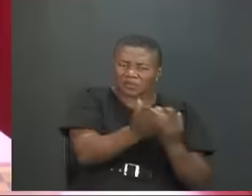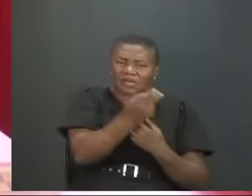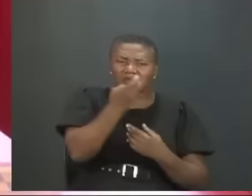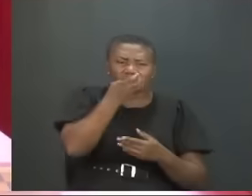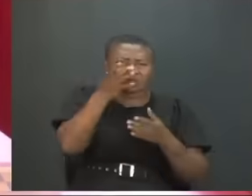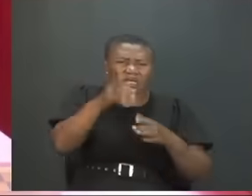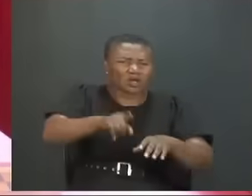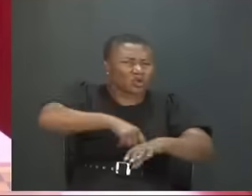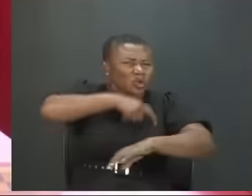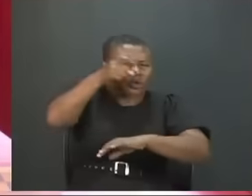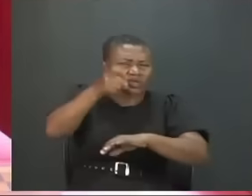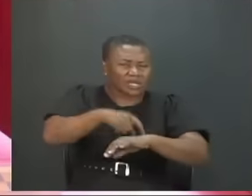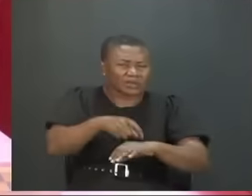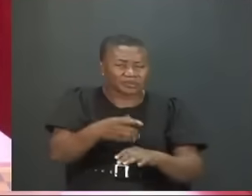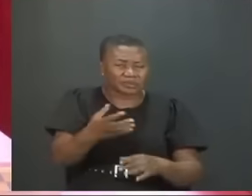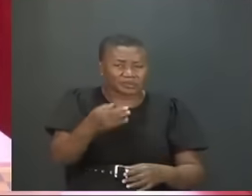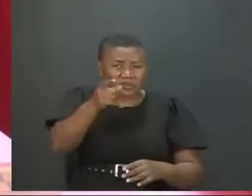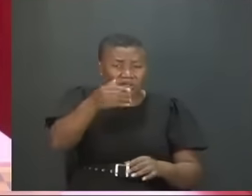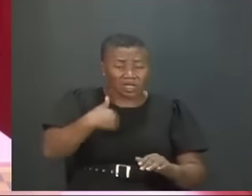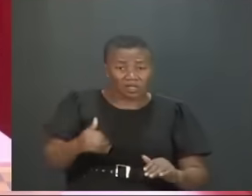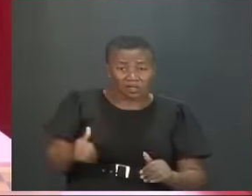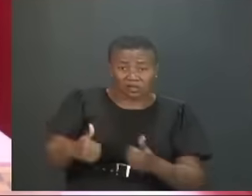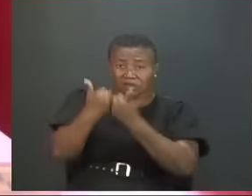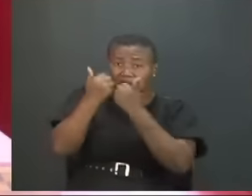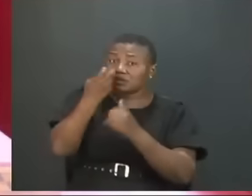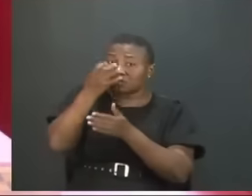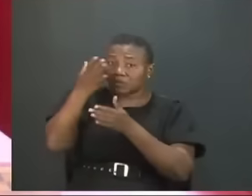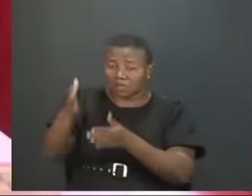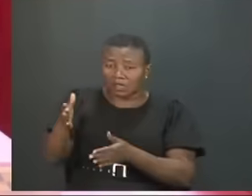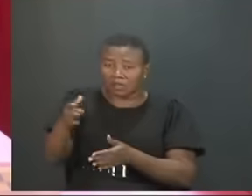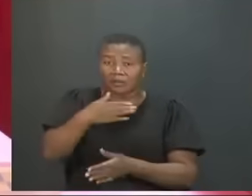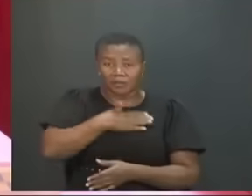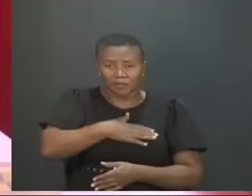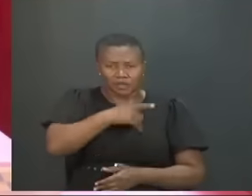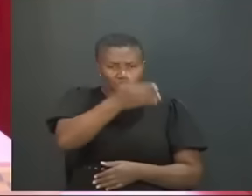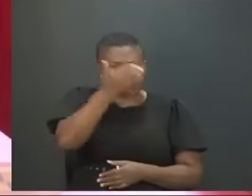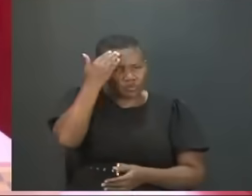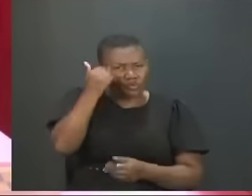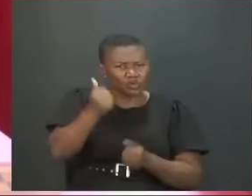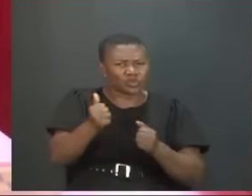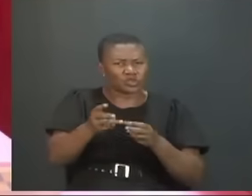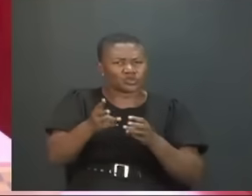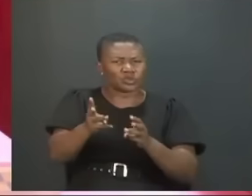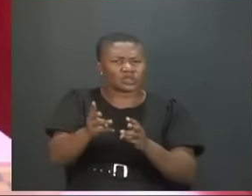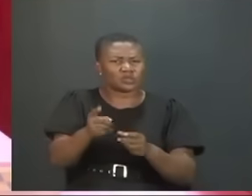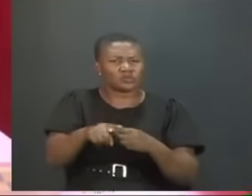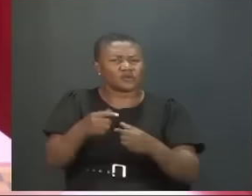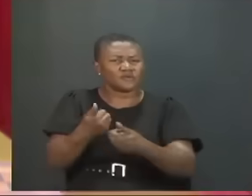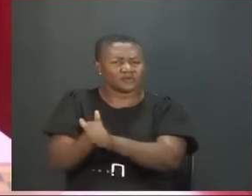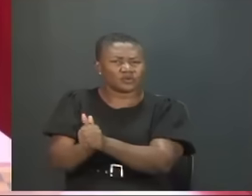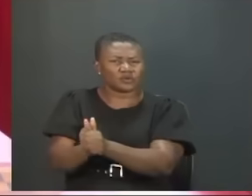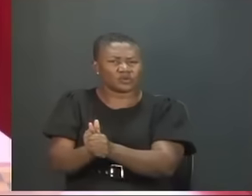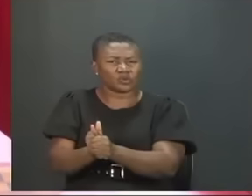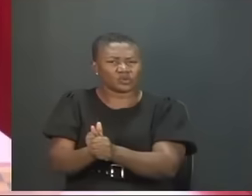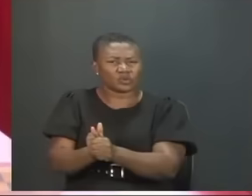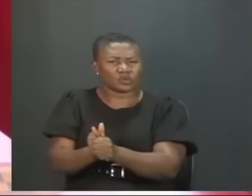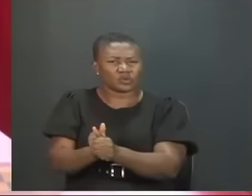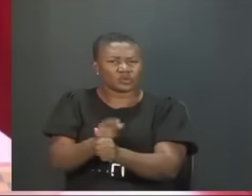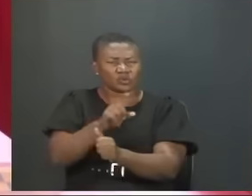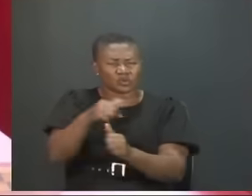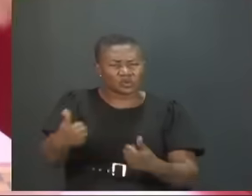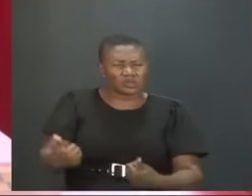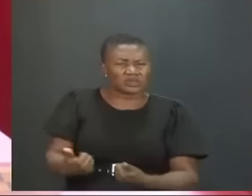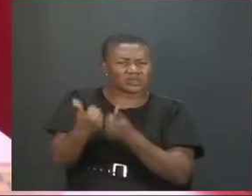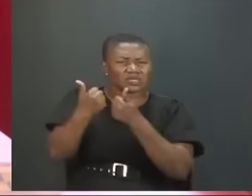decision of the speaker on that matter, you know the procedure to use. You know the procedure for challenging a decision that has